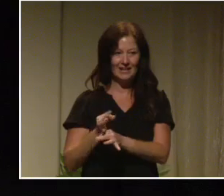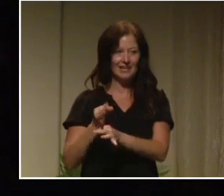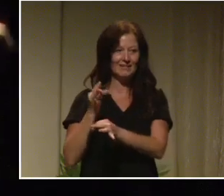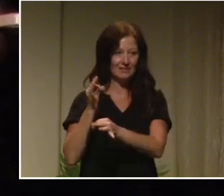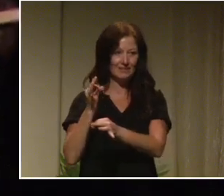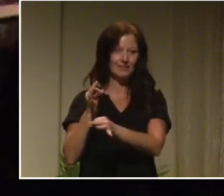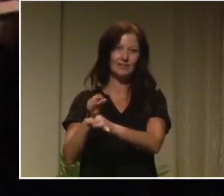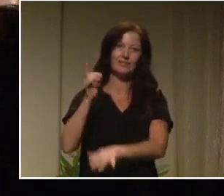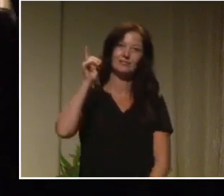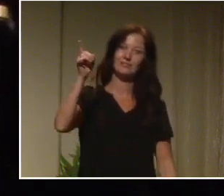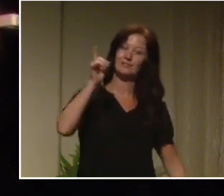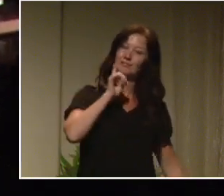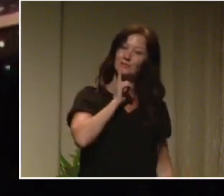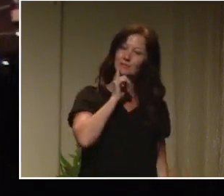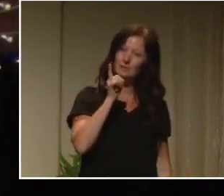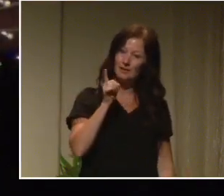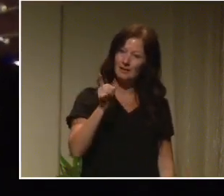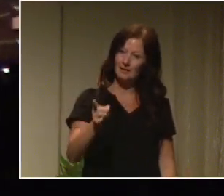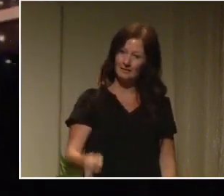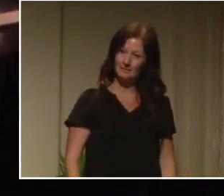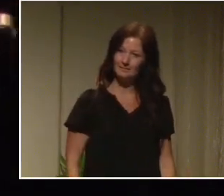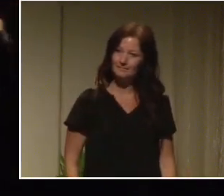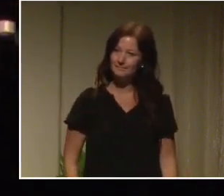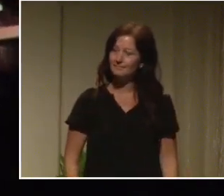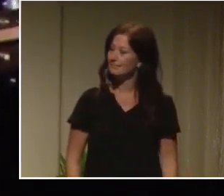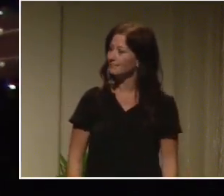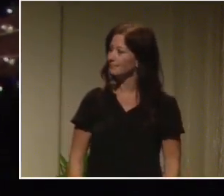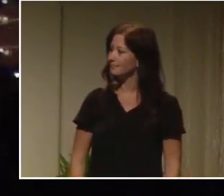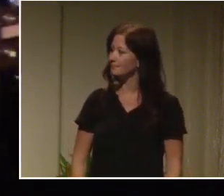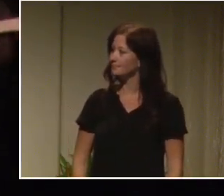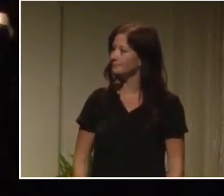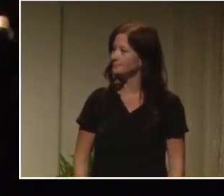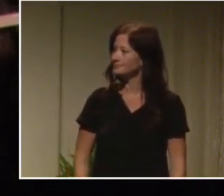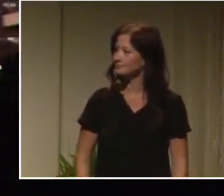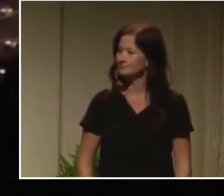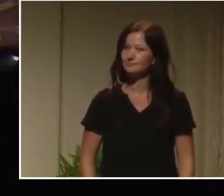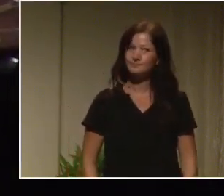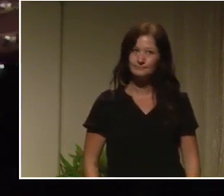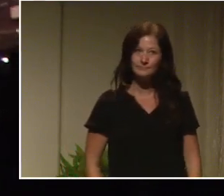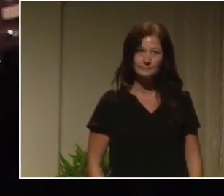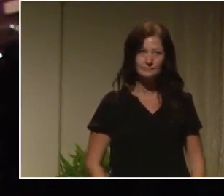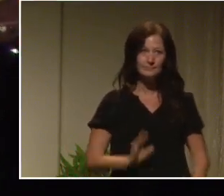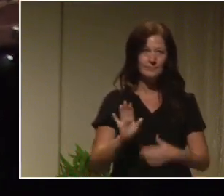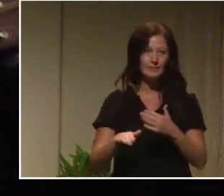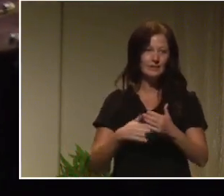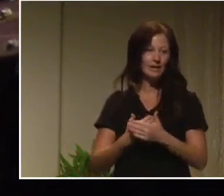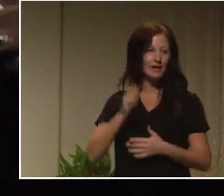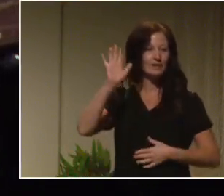Faithful you are.